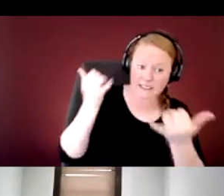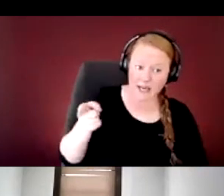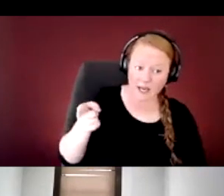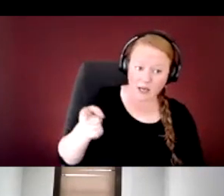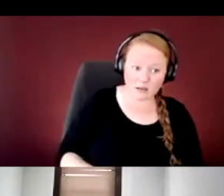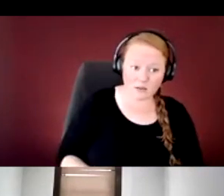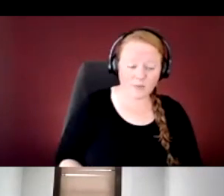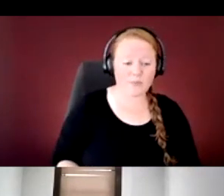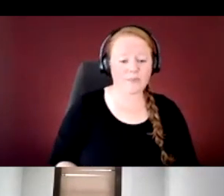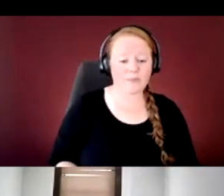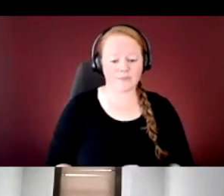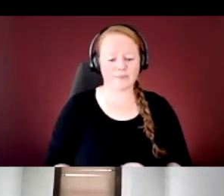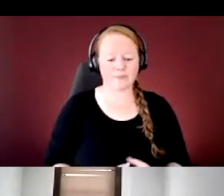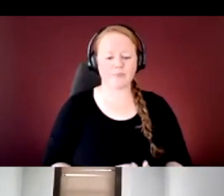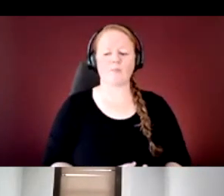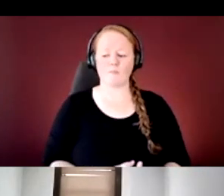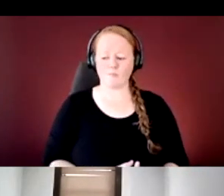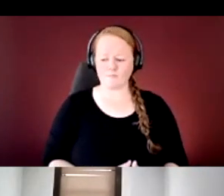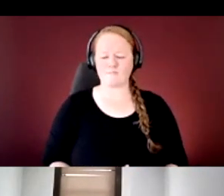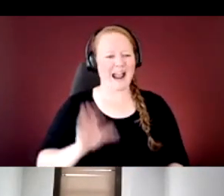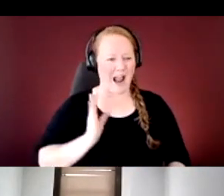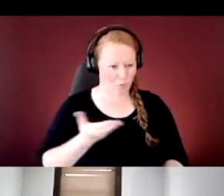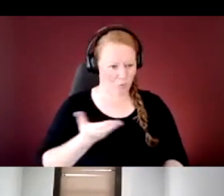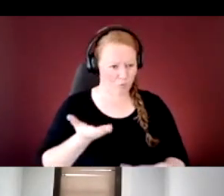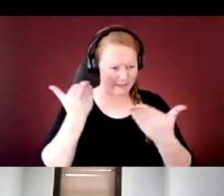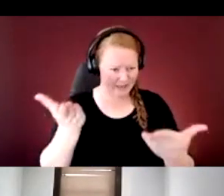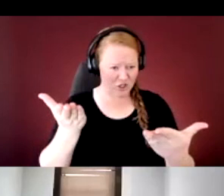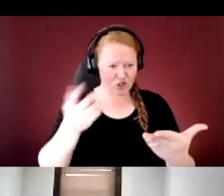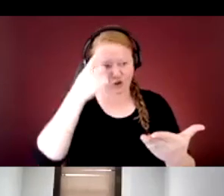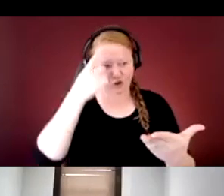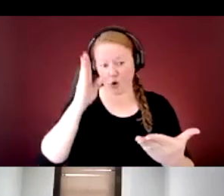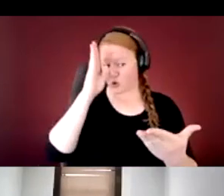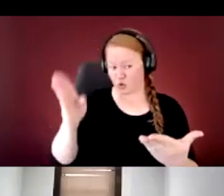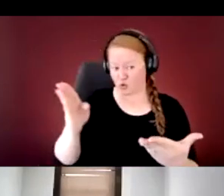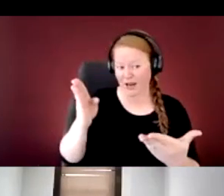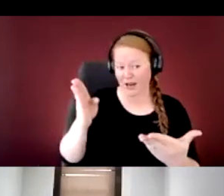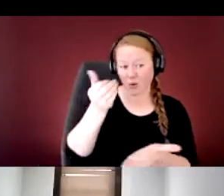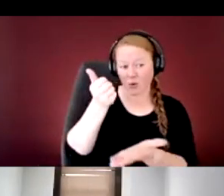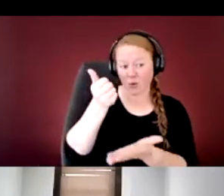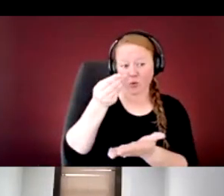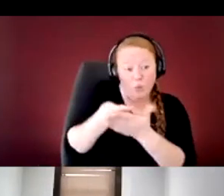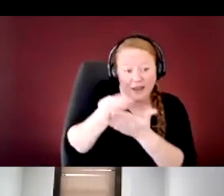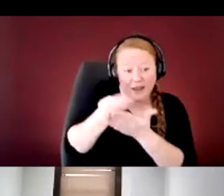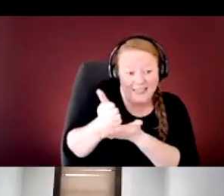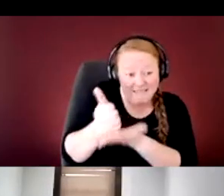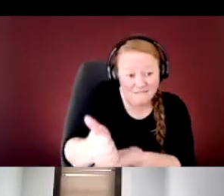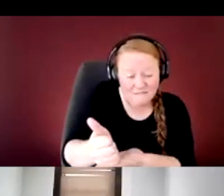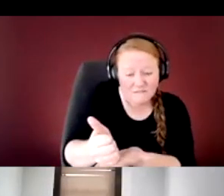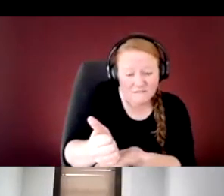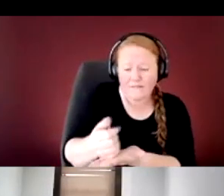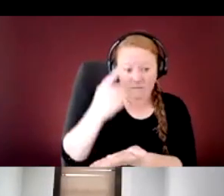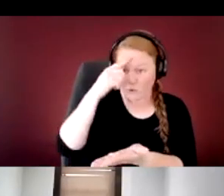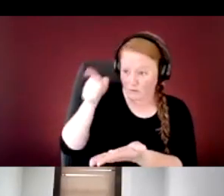As we officially provide our recommendations on direct relief to the mayor, the Board of Aldermen, and the Board of Estimate and Apportionment,